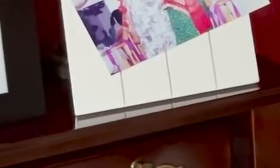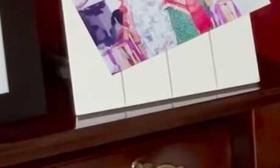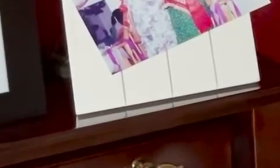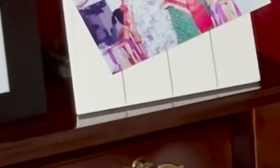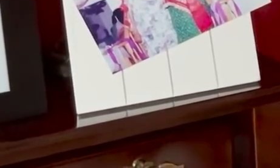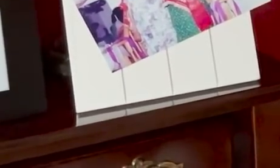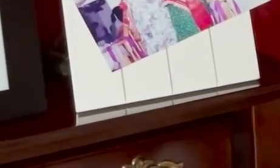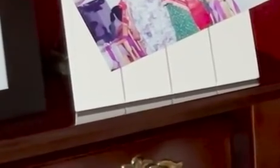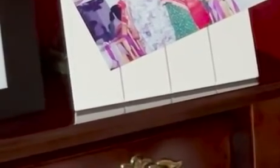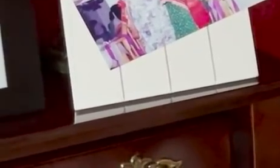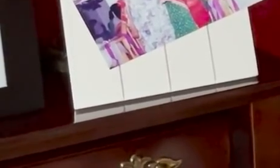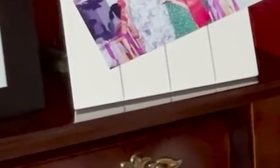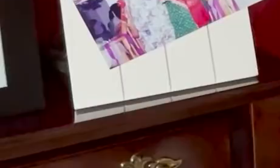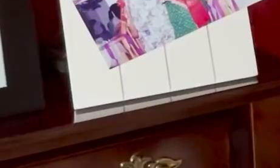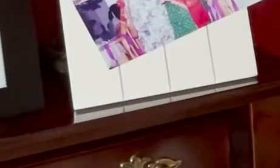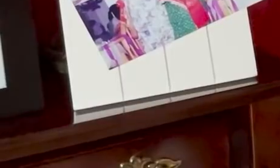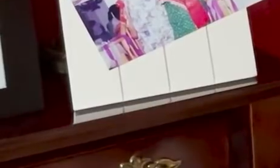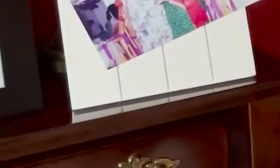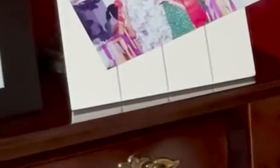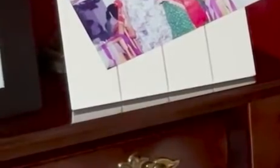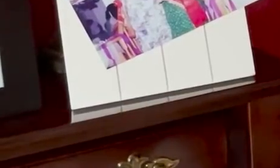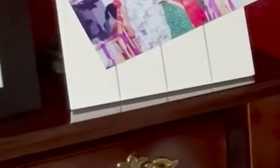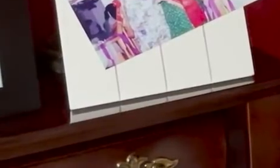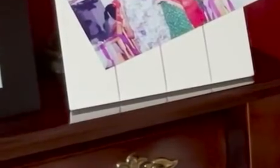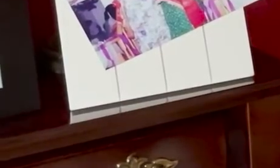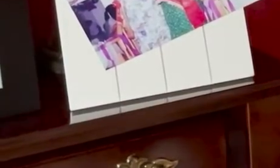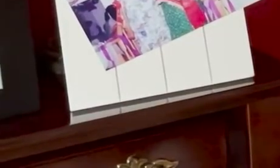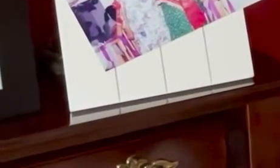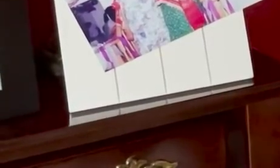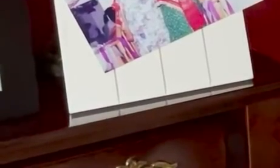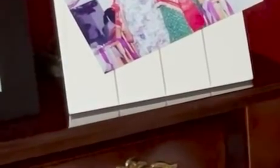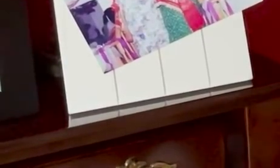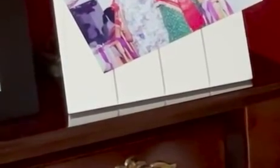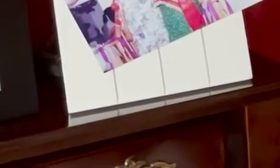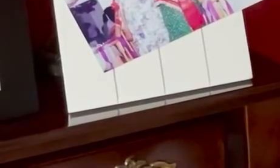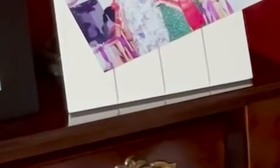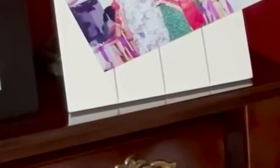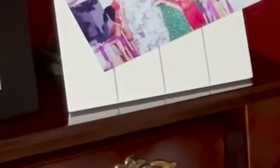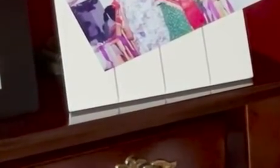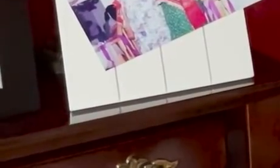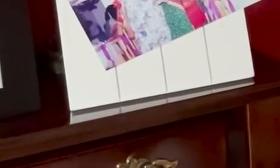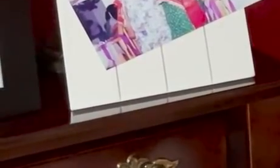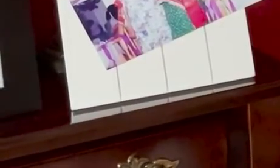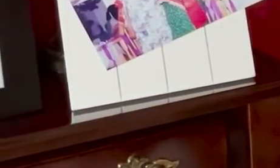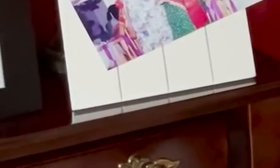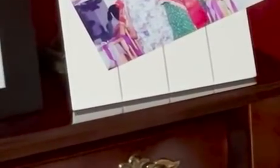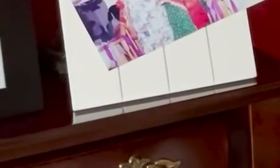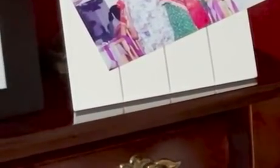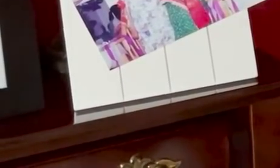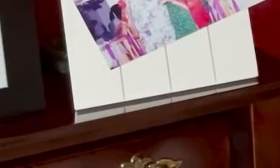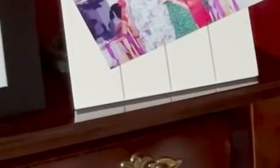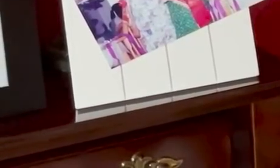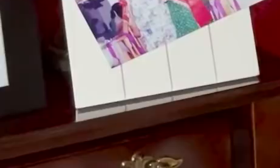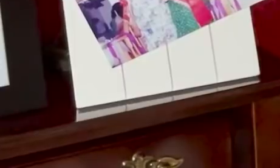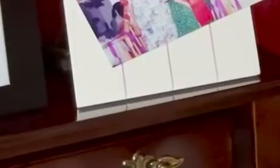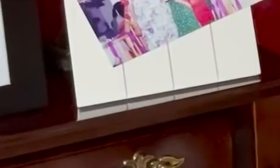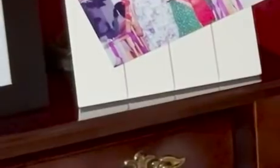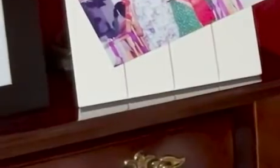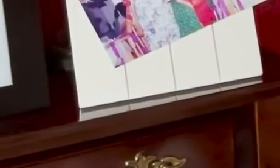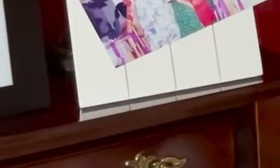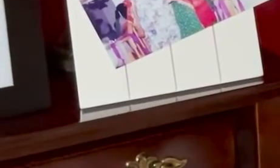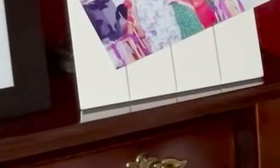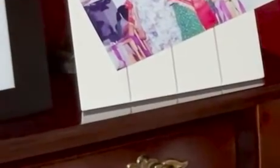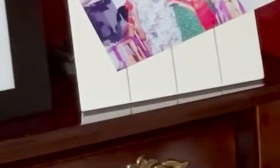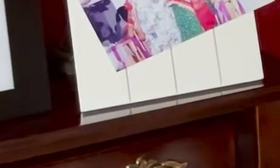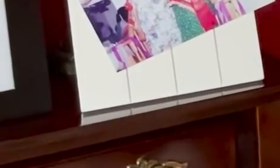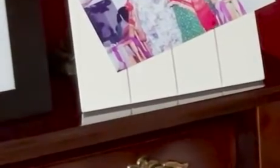able to gather as a family. But with Zoom, we were able to talk to each other, share happy stories about